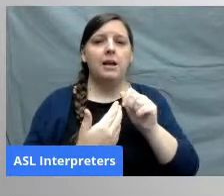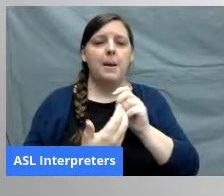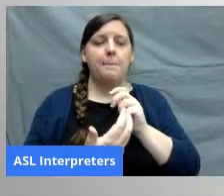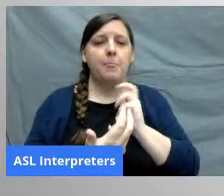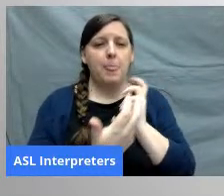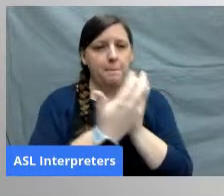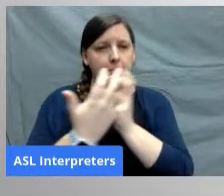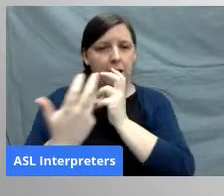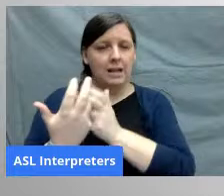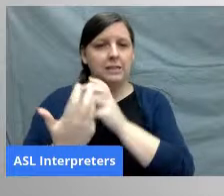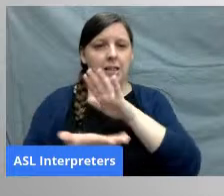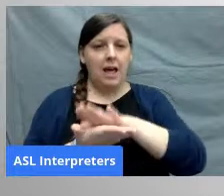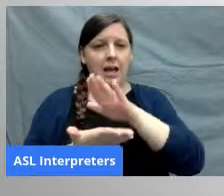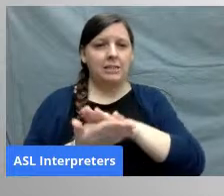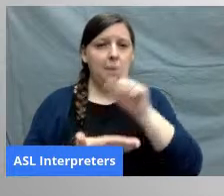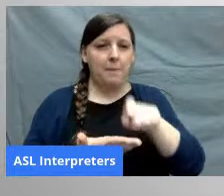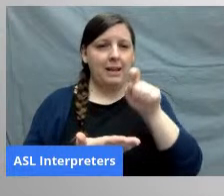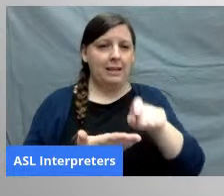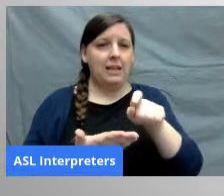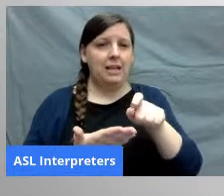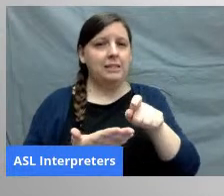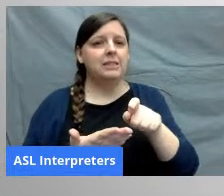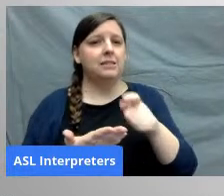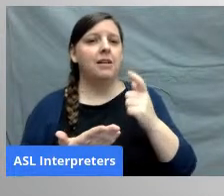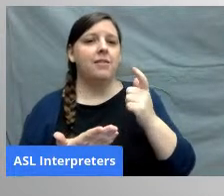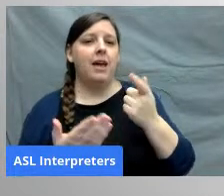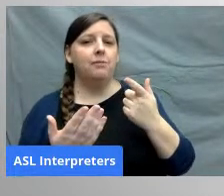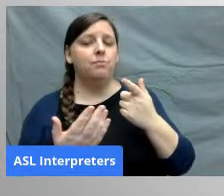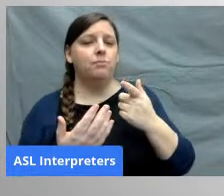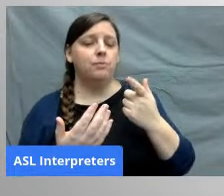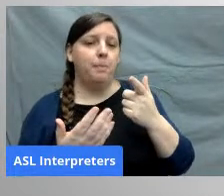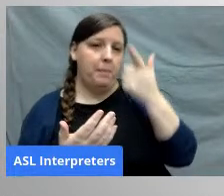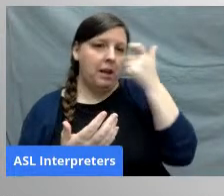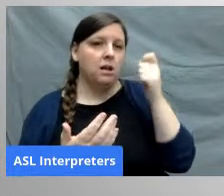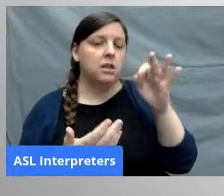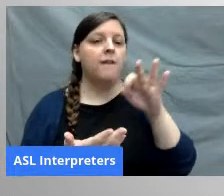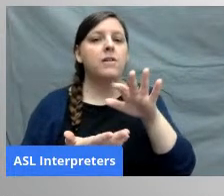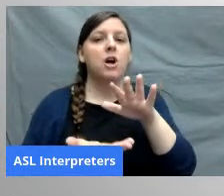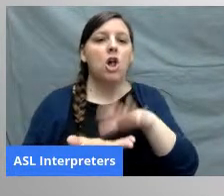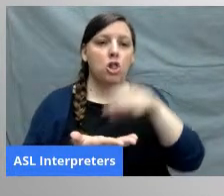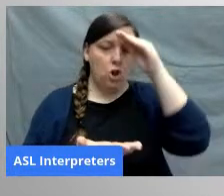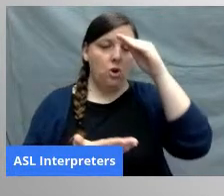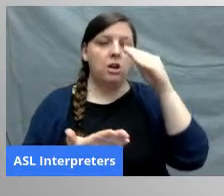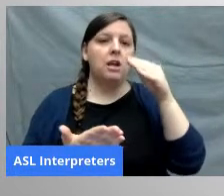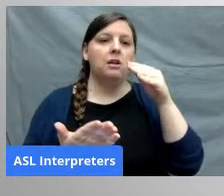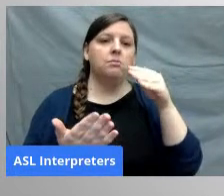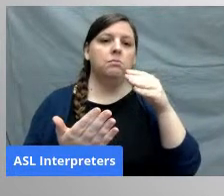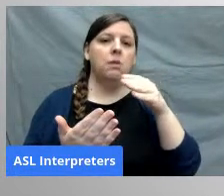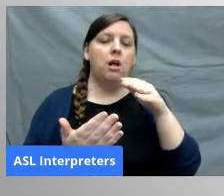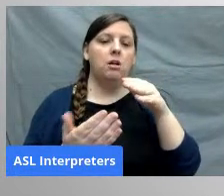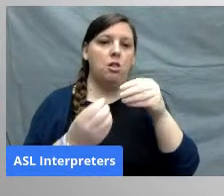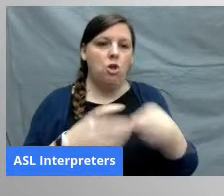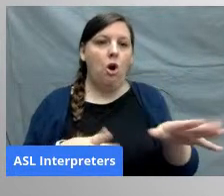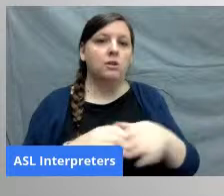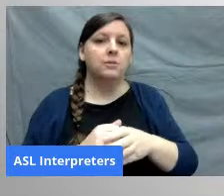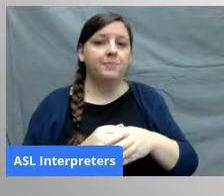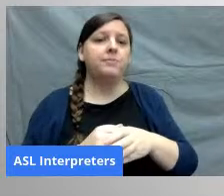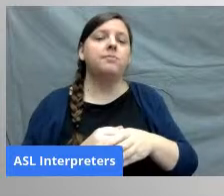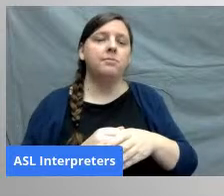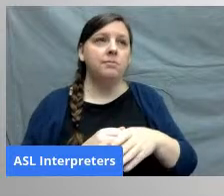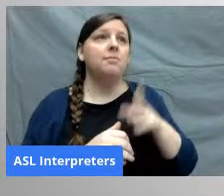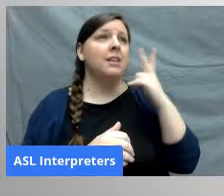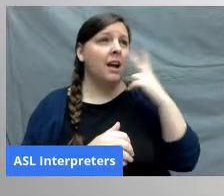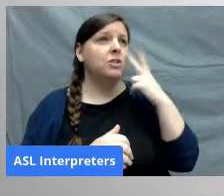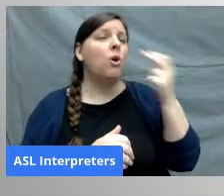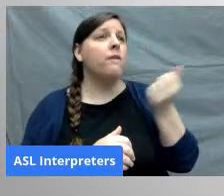loss. I actually saw a couple of articles about that, and they're calling it acceleration academies for the summer.